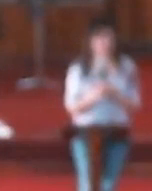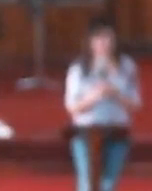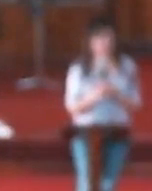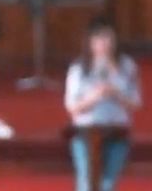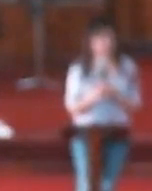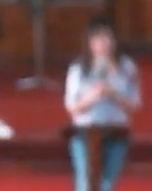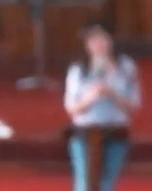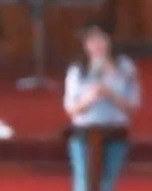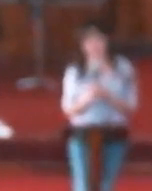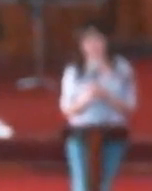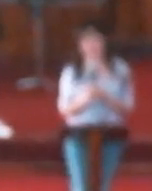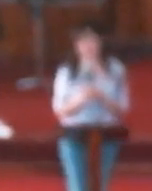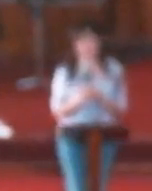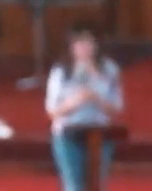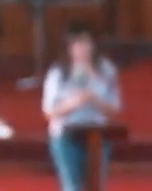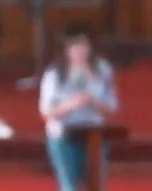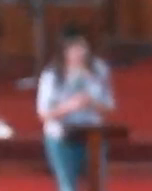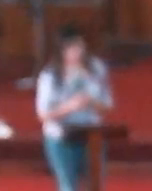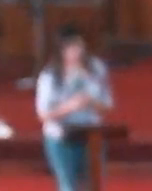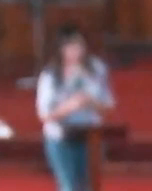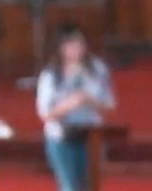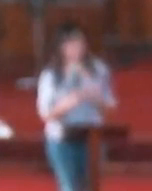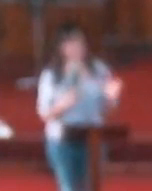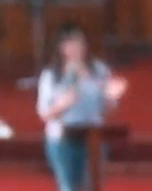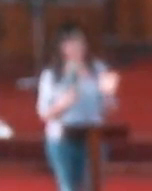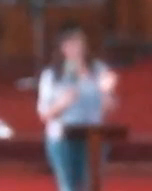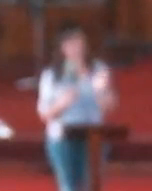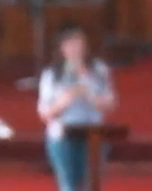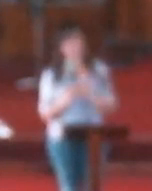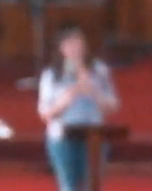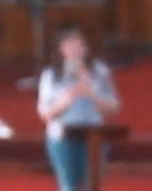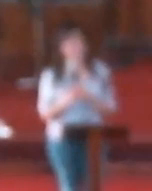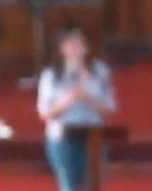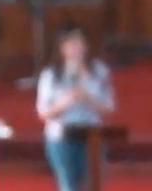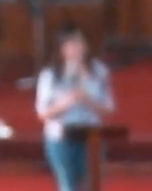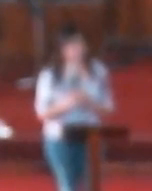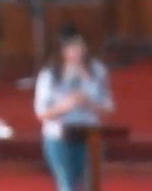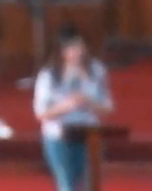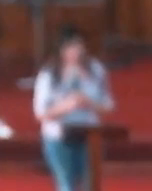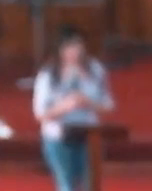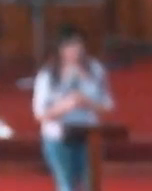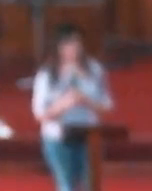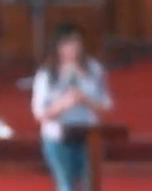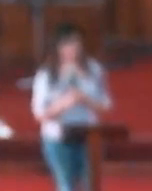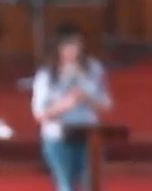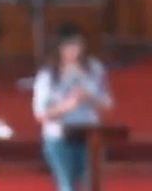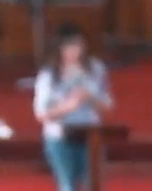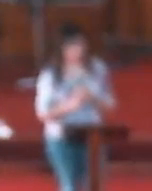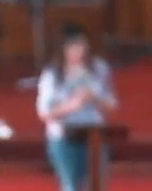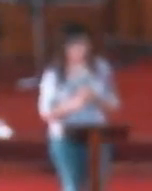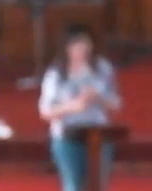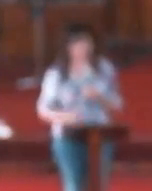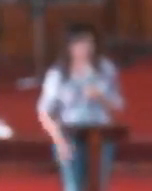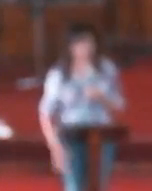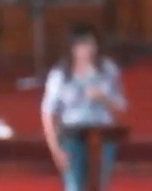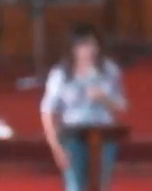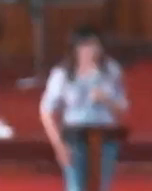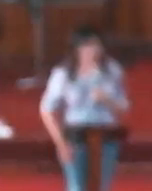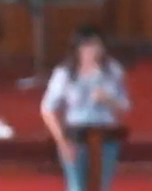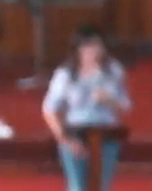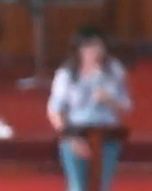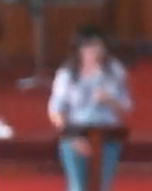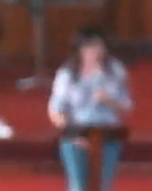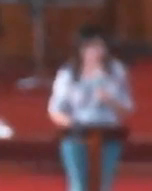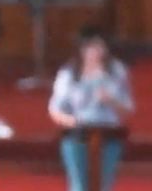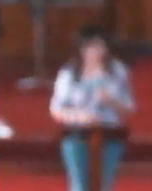the same. It wouldn't work on the other person. Mm-hmm. Their situation is very different. Vean el